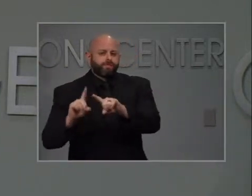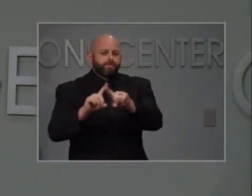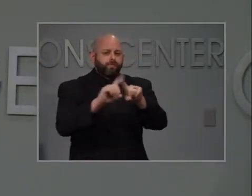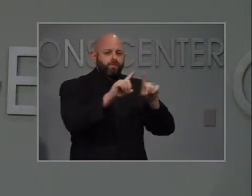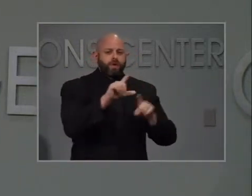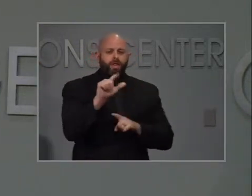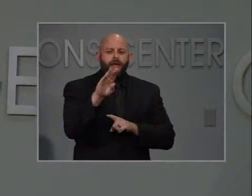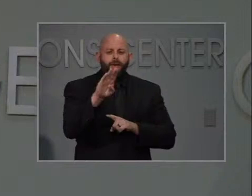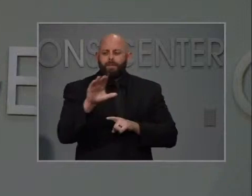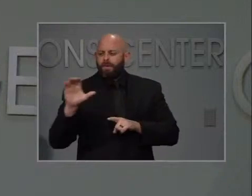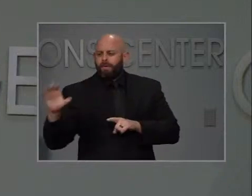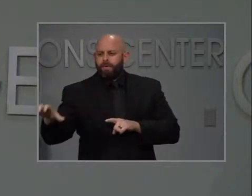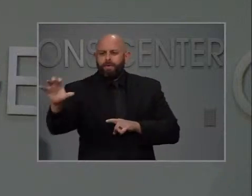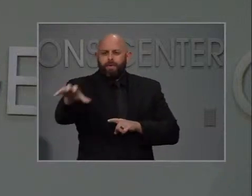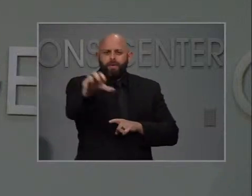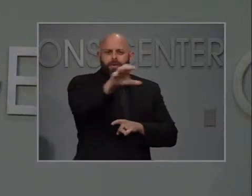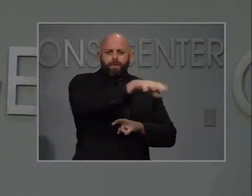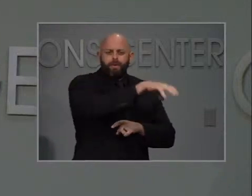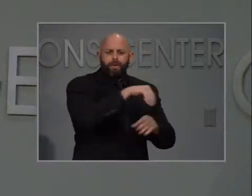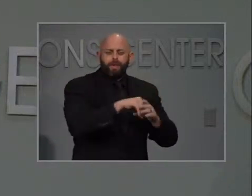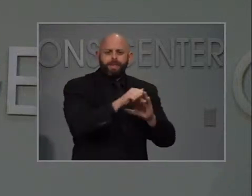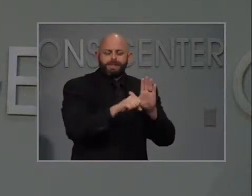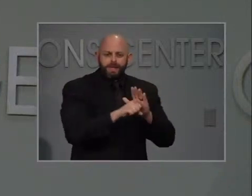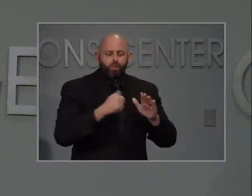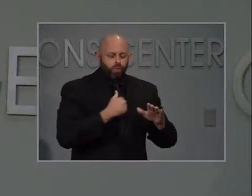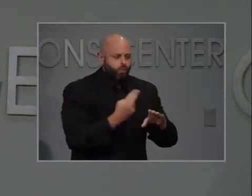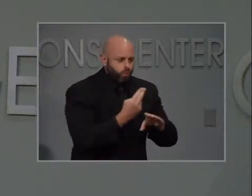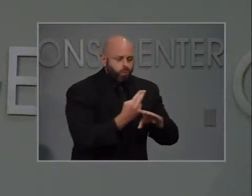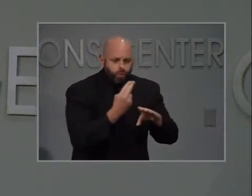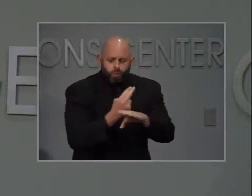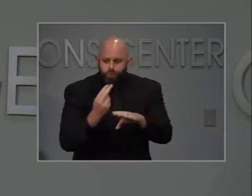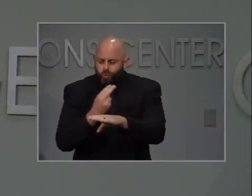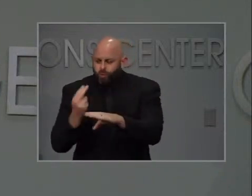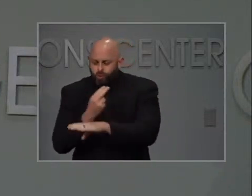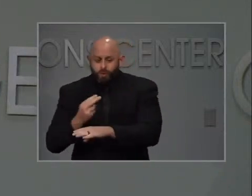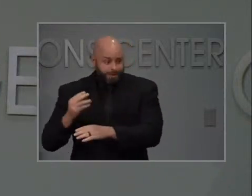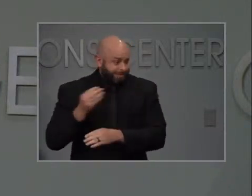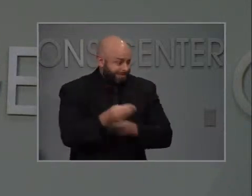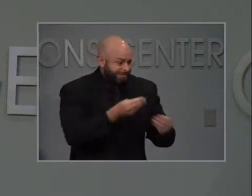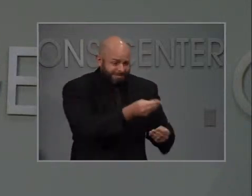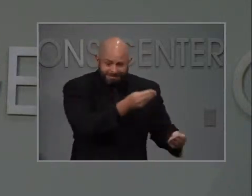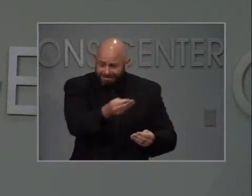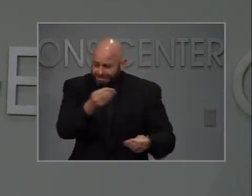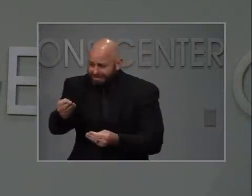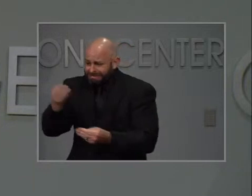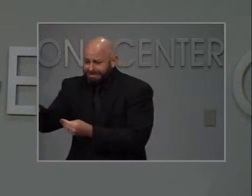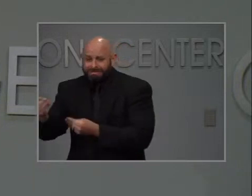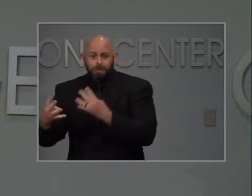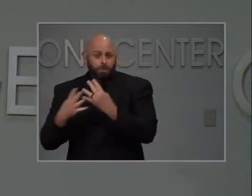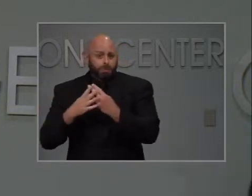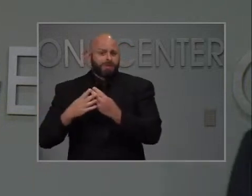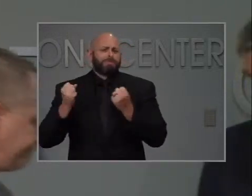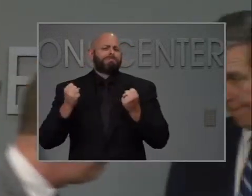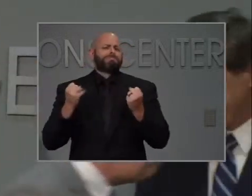state. We're very much looking forward to that, and please look for details later this afternoon in a release.